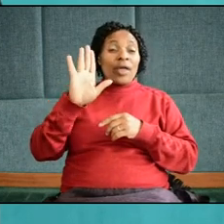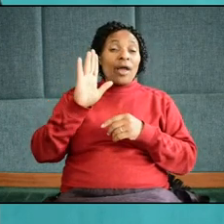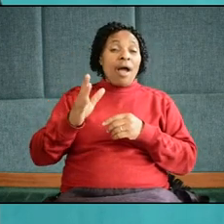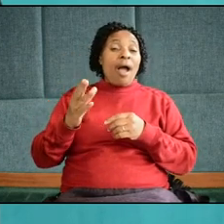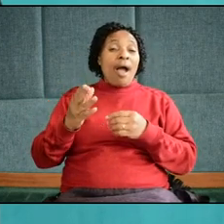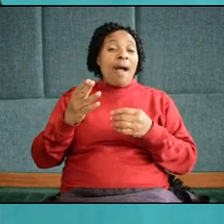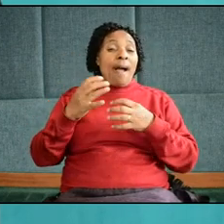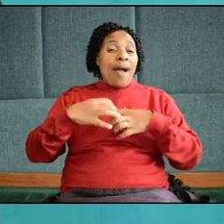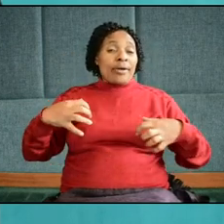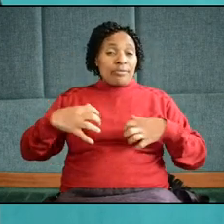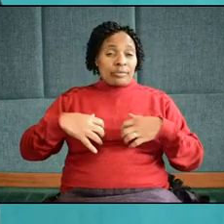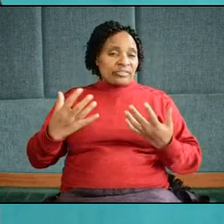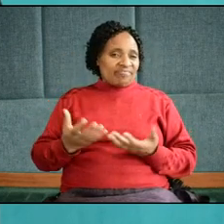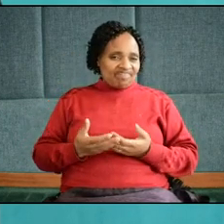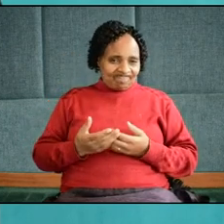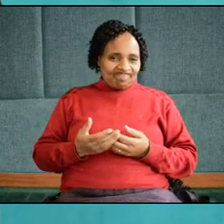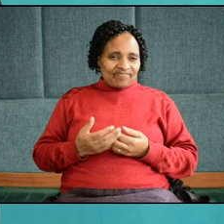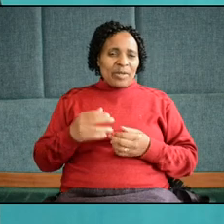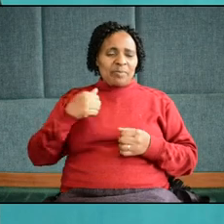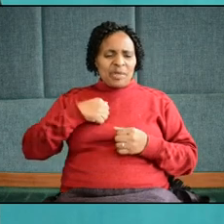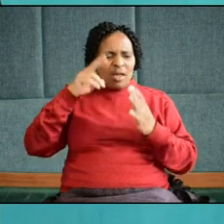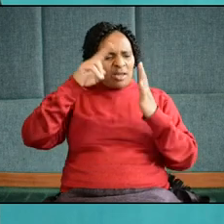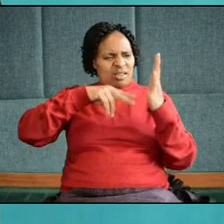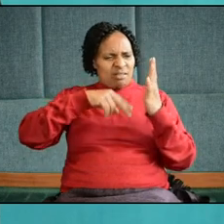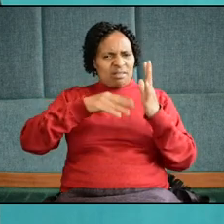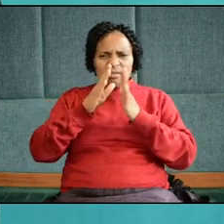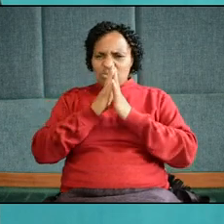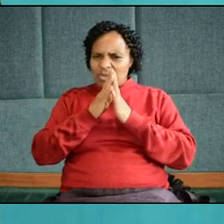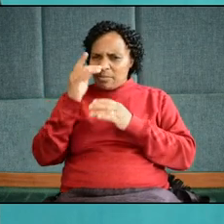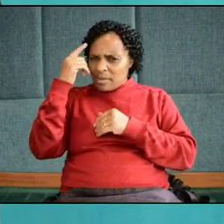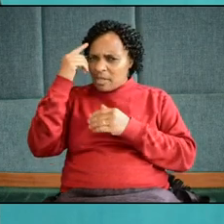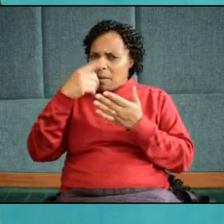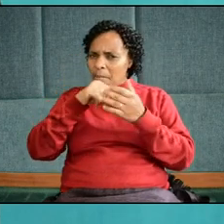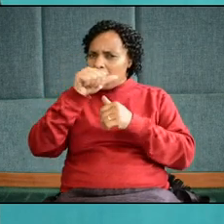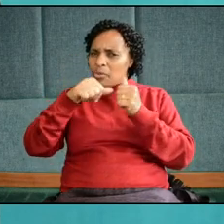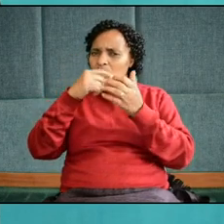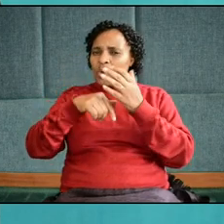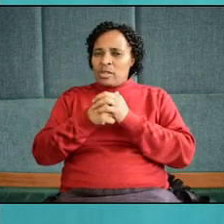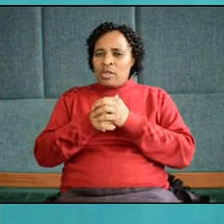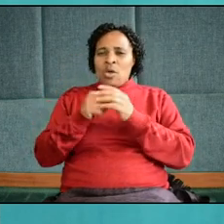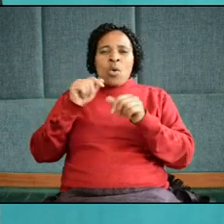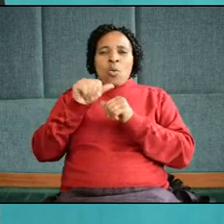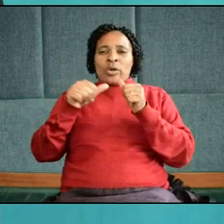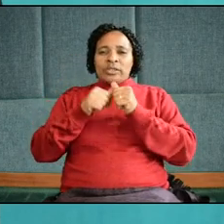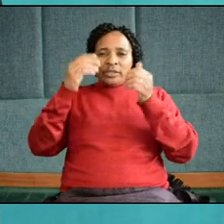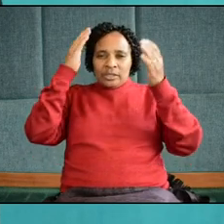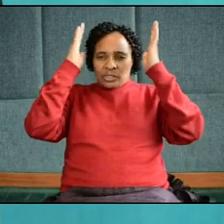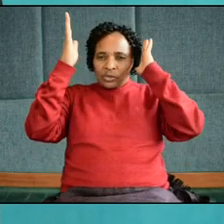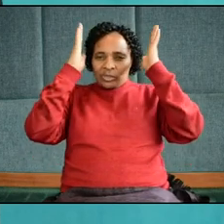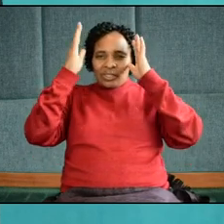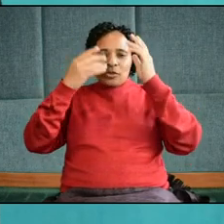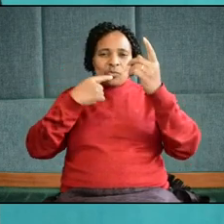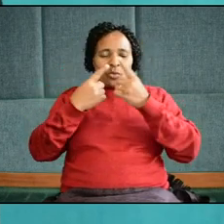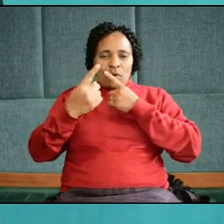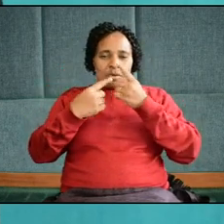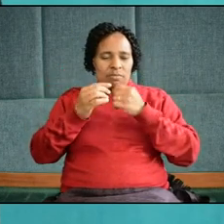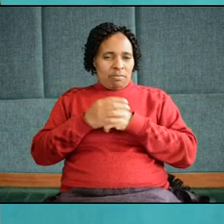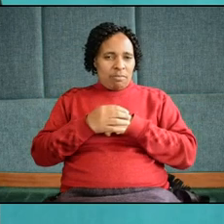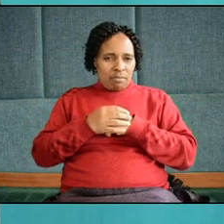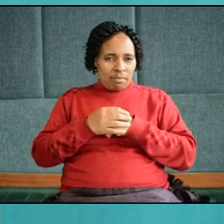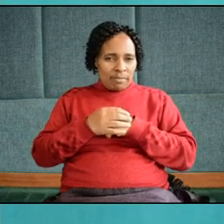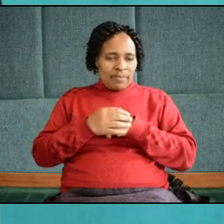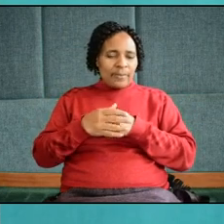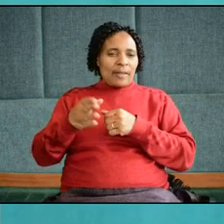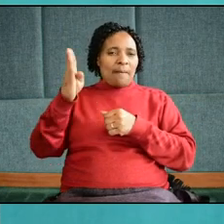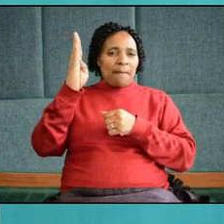Now, this is something when I read this story, I was just thinking about. When the donkey spoke,